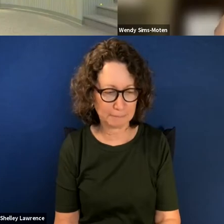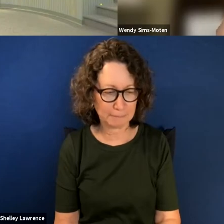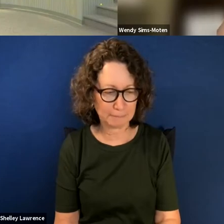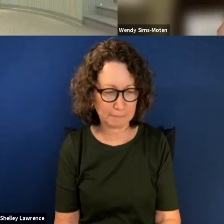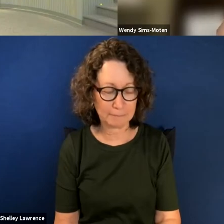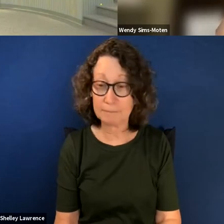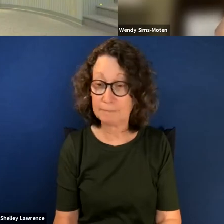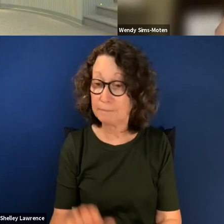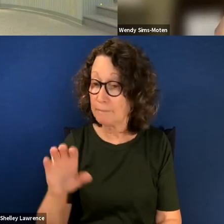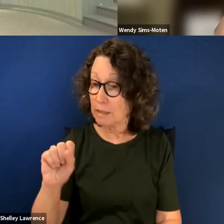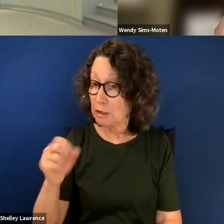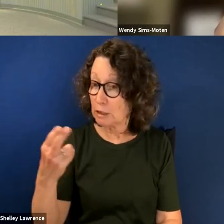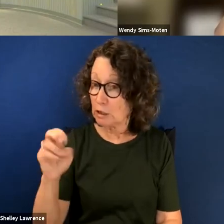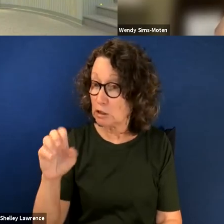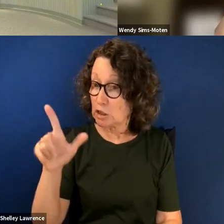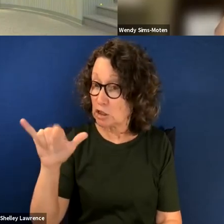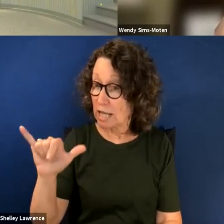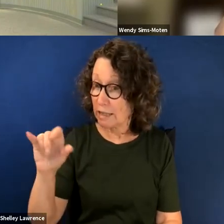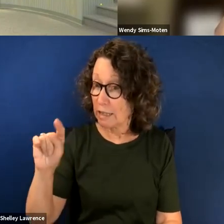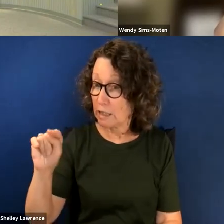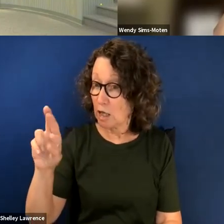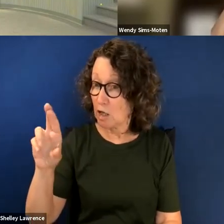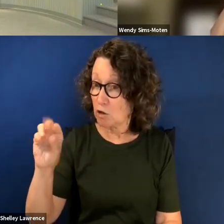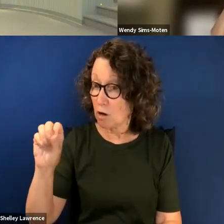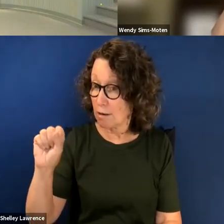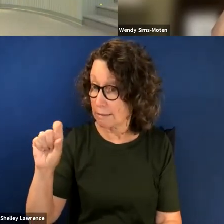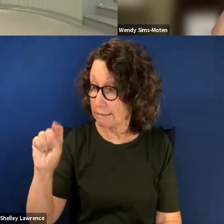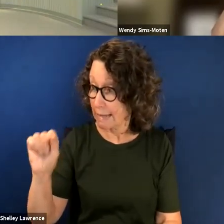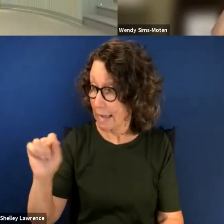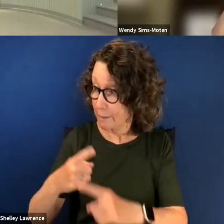Ms. Shelley Trust, can you unmute yourself?